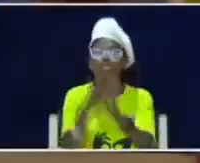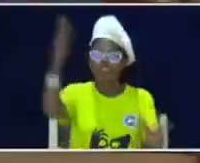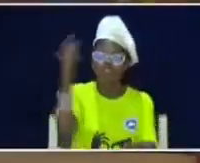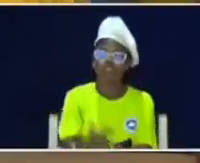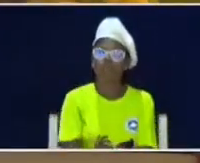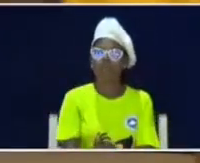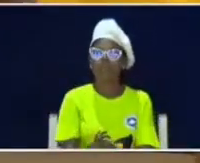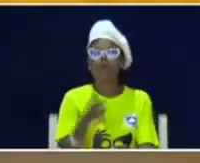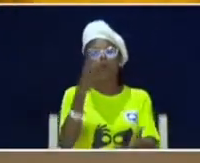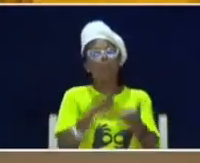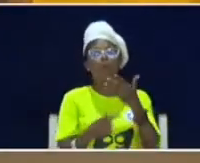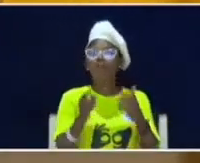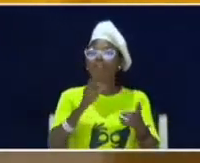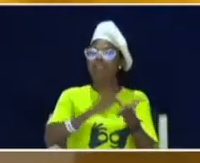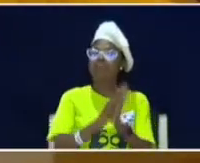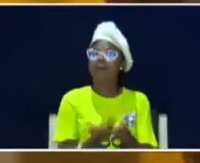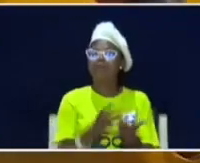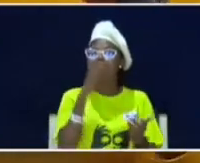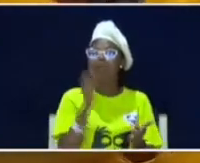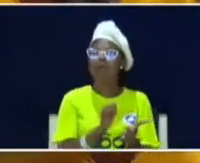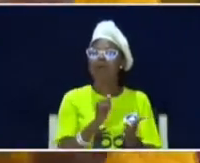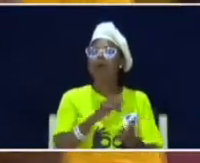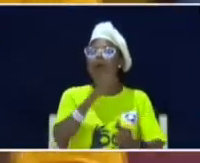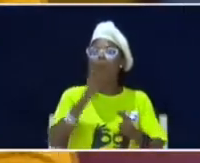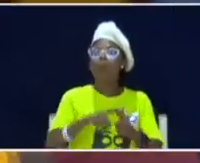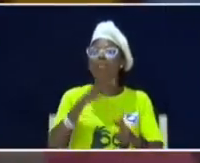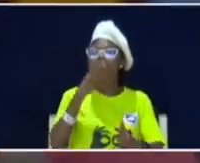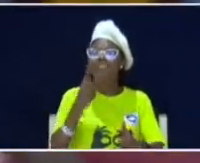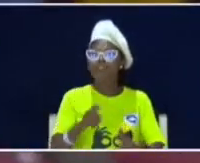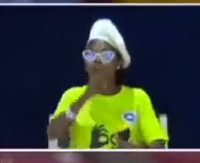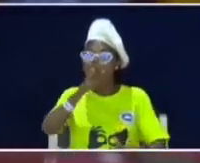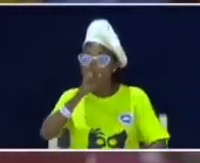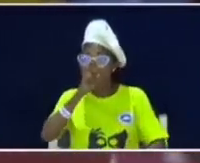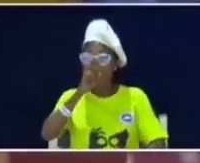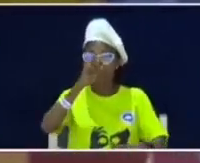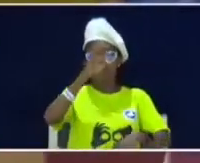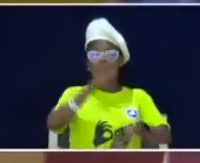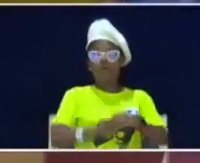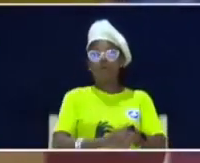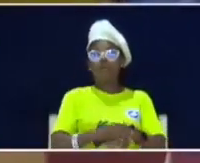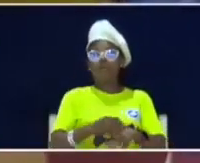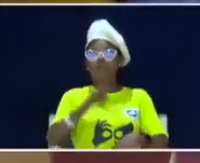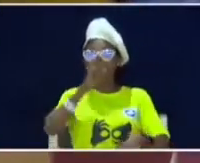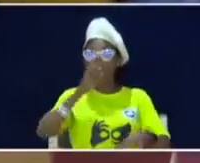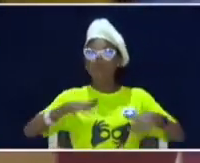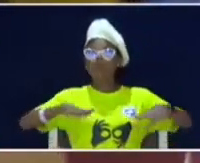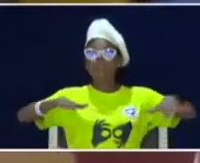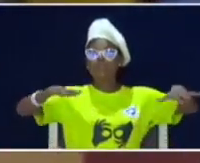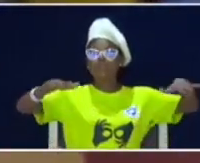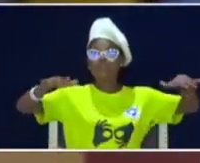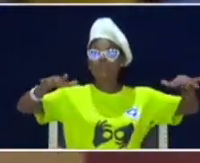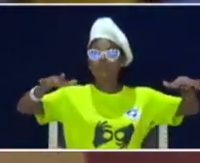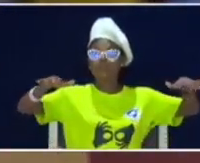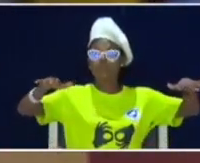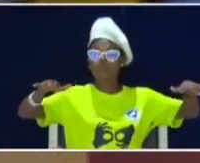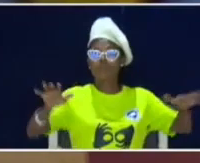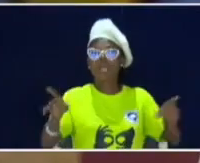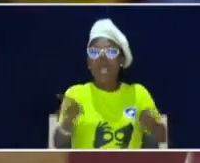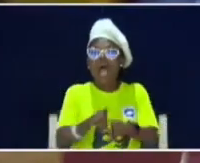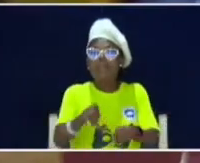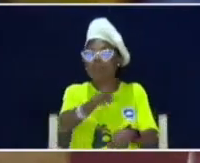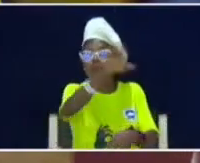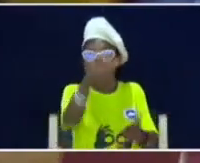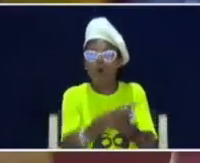when the Bible says, when it is on eagle's wing, what does it mean to be on eagle's wings? As we all